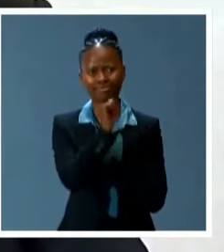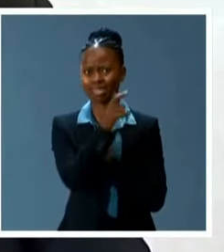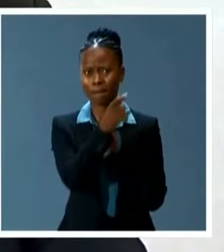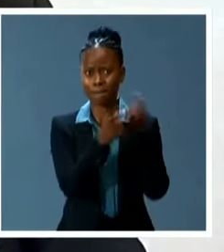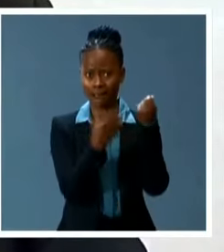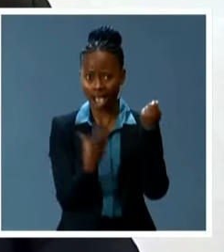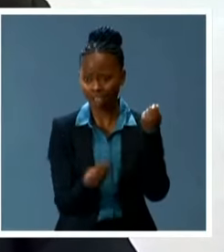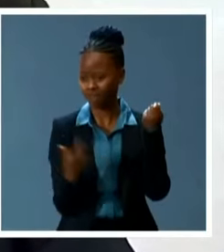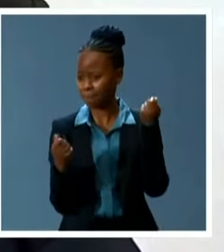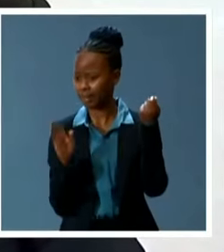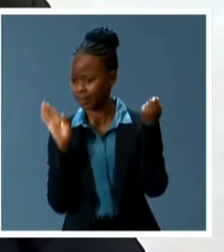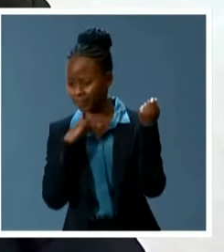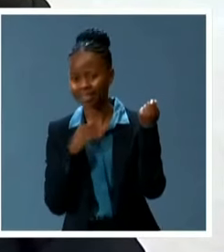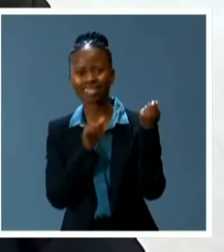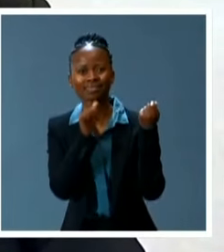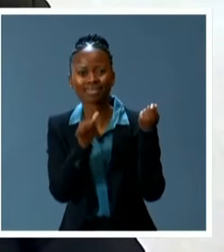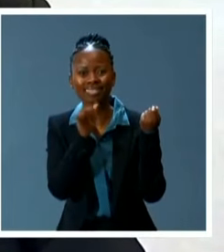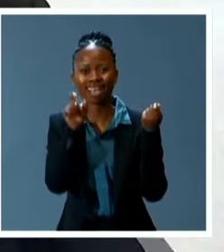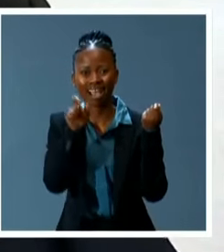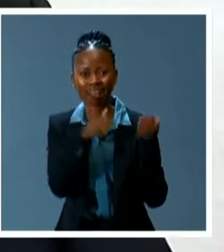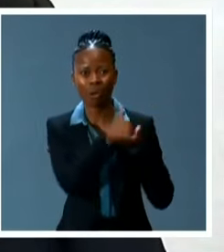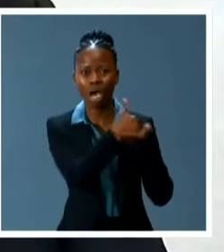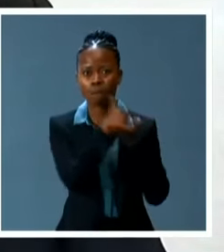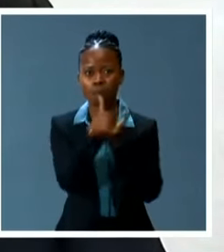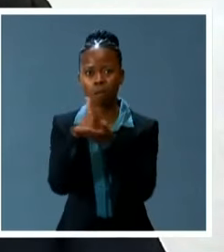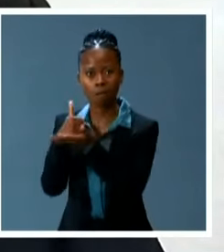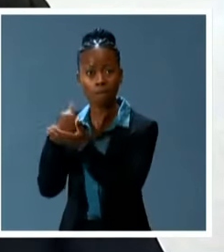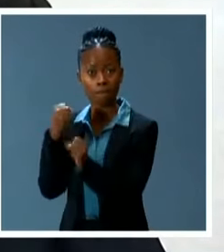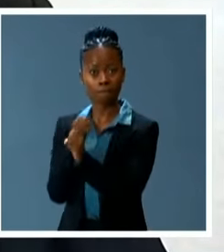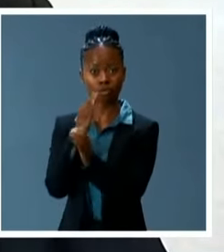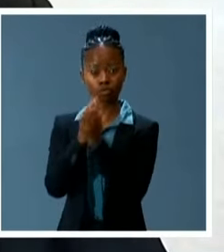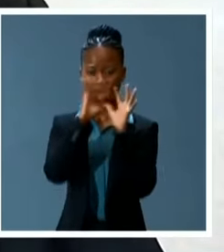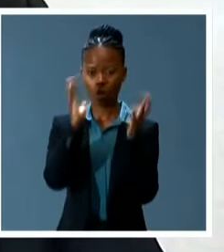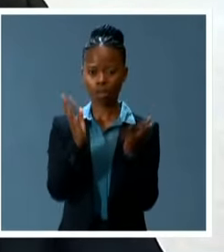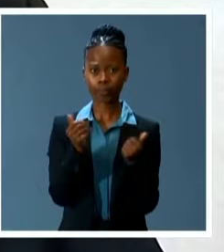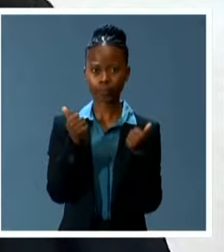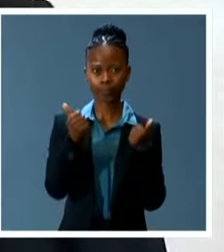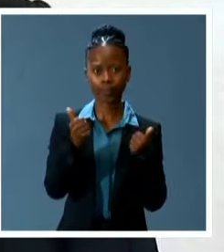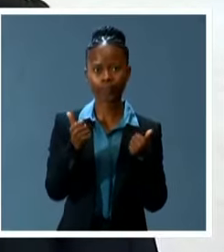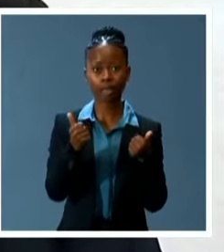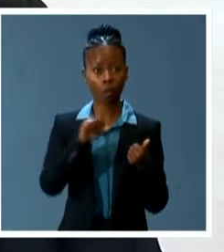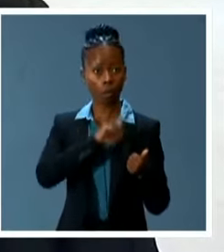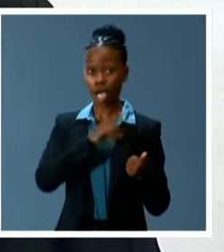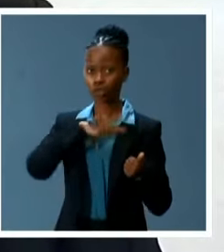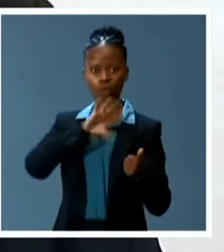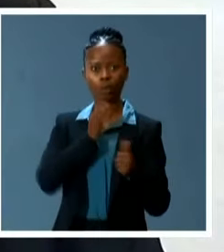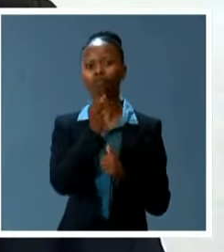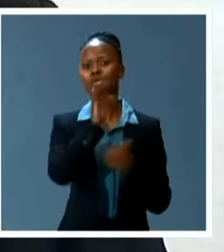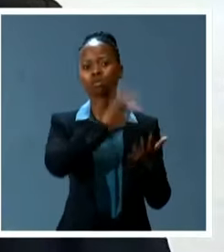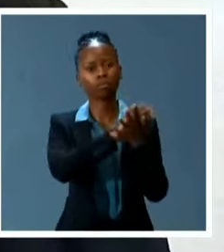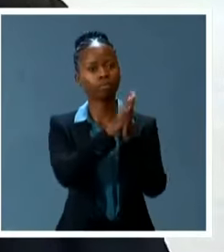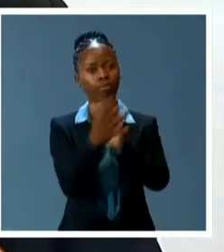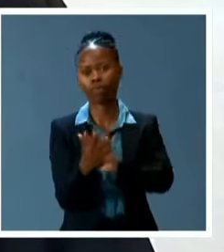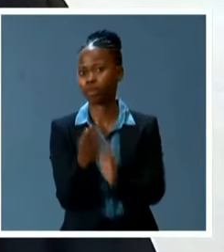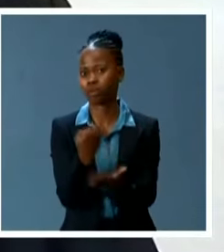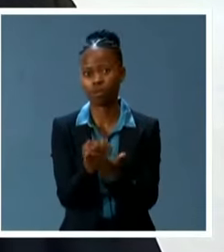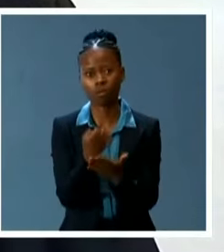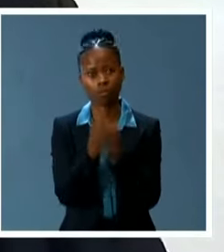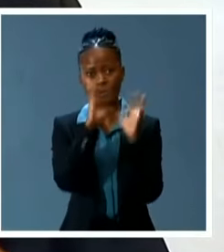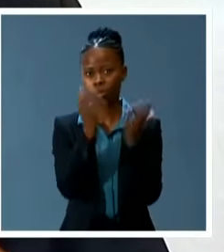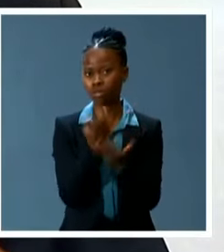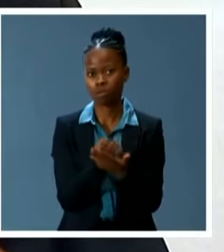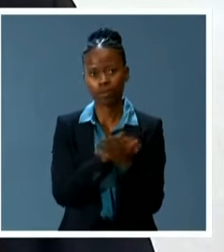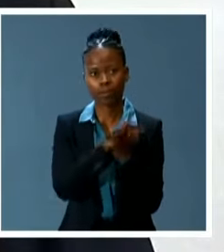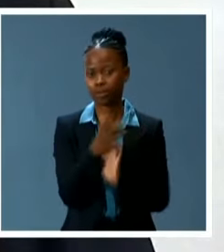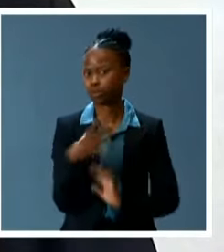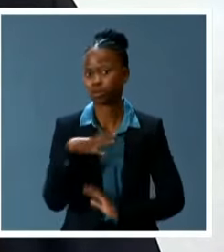address the debt crisis before it becomes a dramatic problem with that are devastating for the world economy. And at the same time, it's a